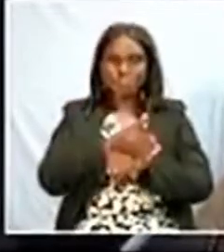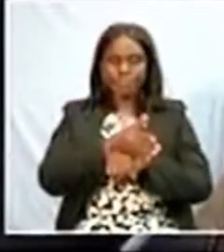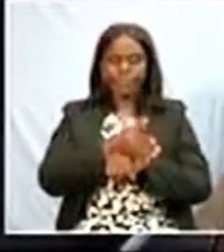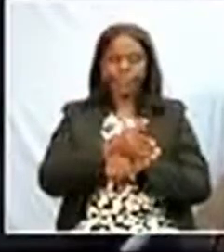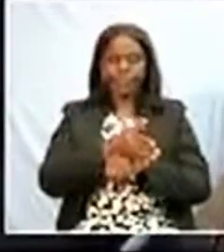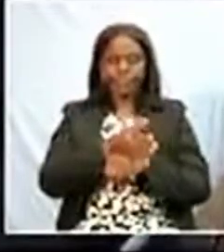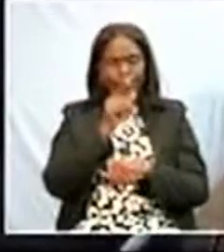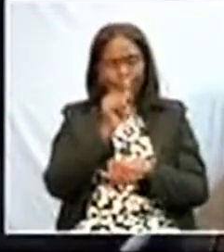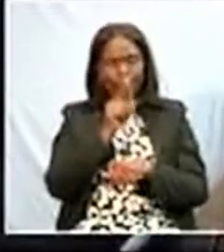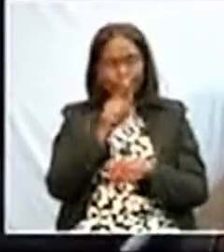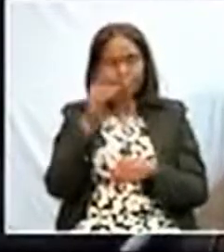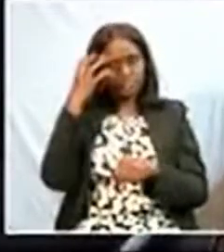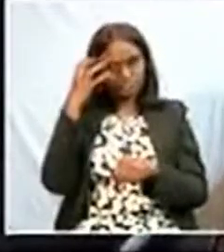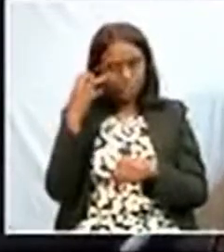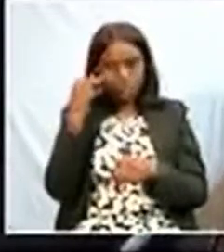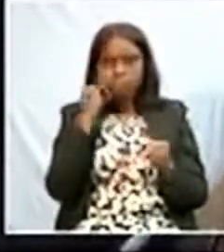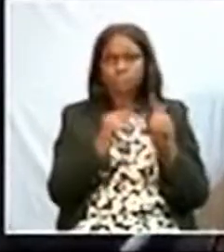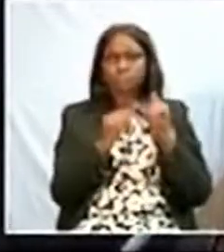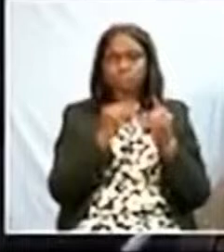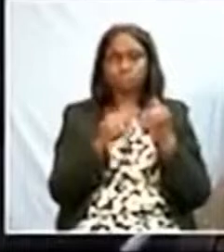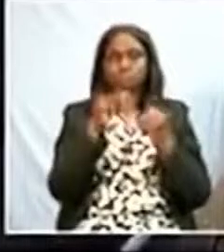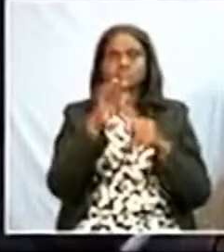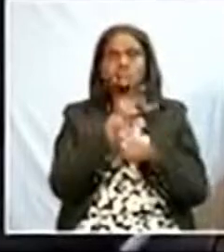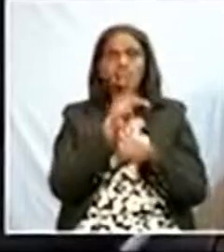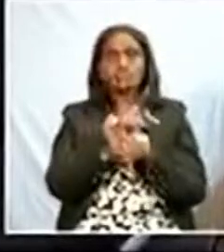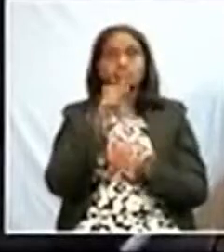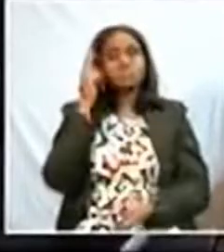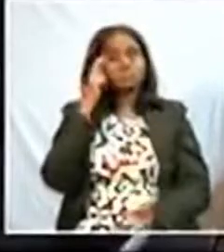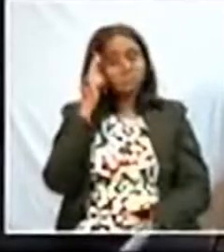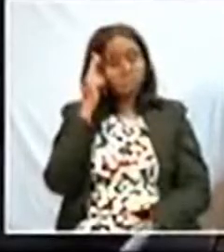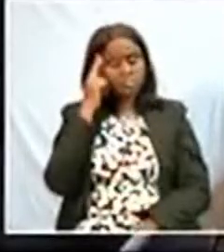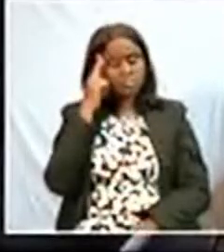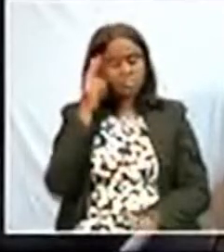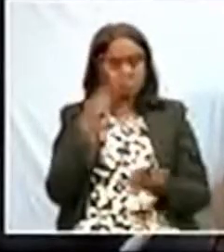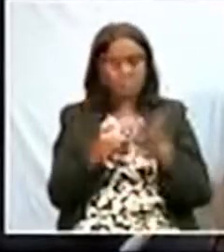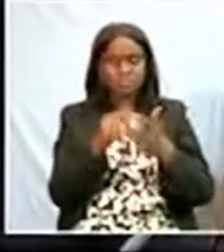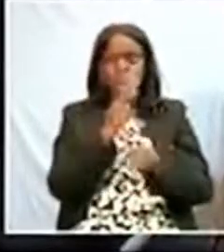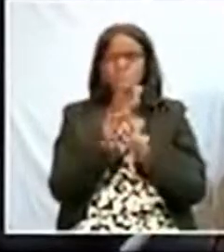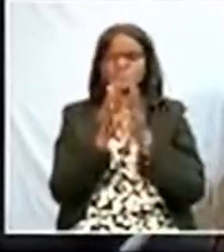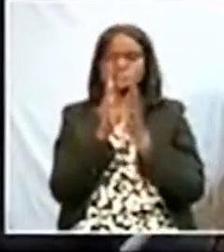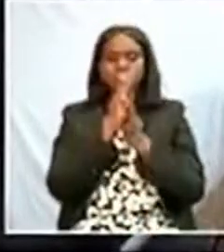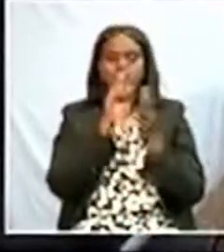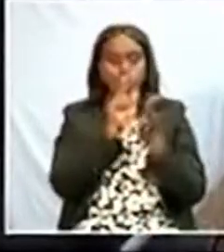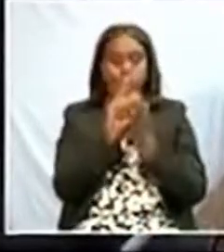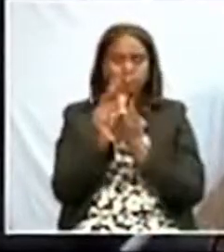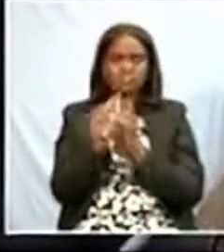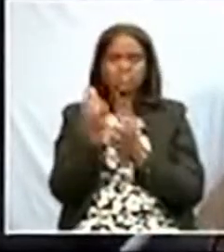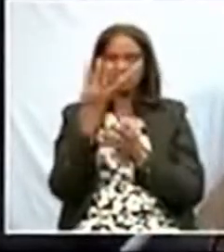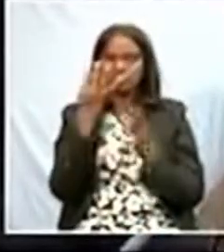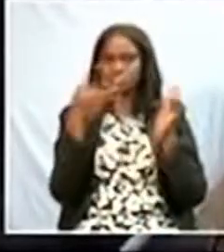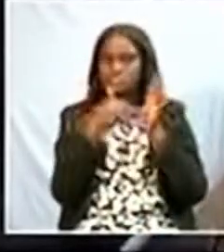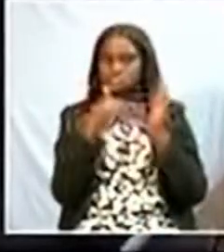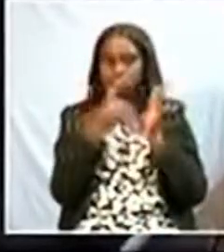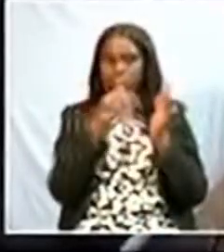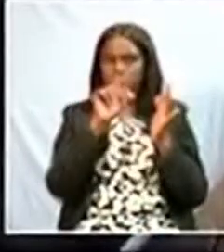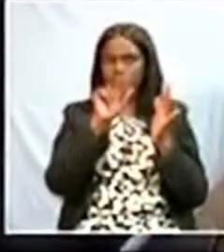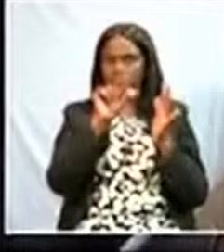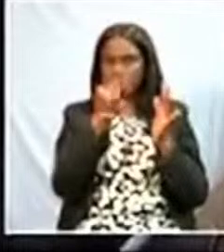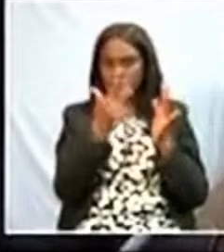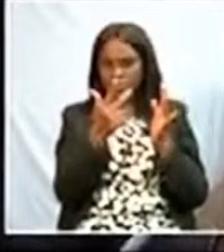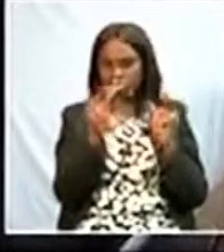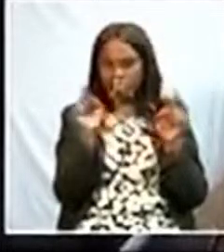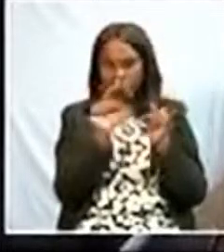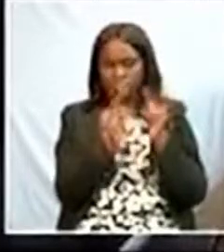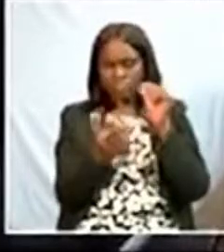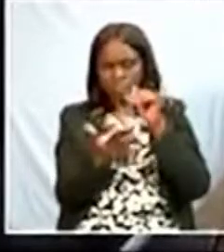the official completion of the project. Remember, the contract was signed on 14th February 2023,